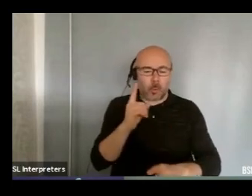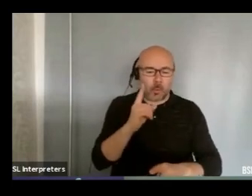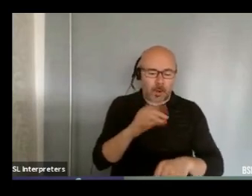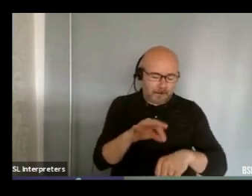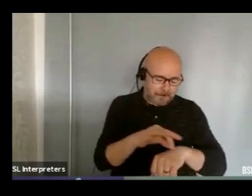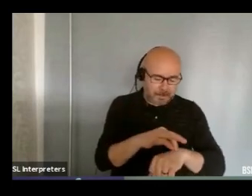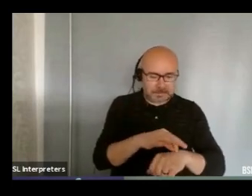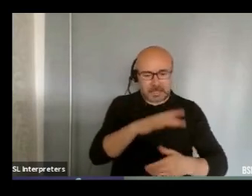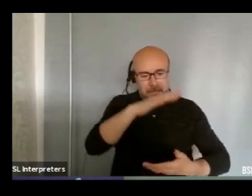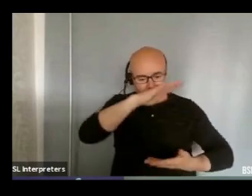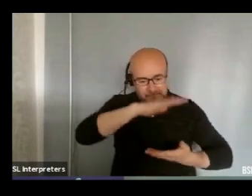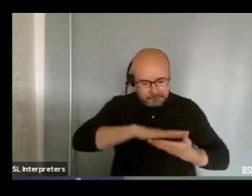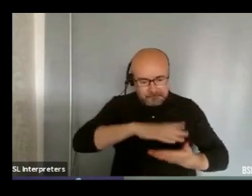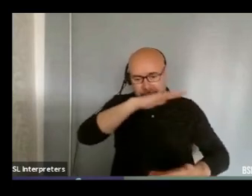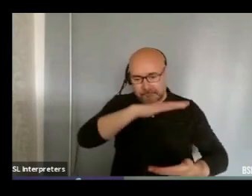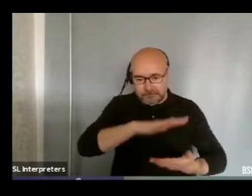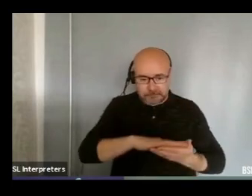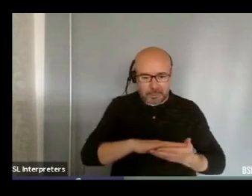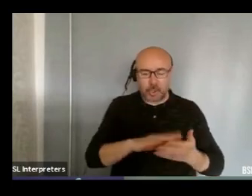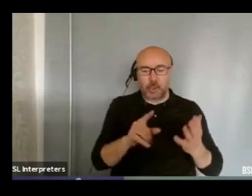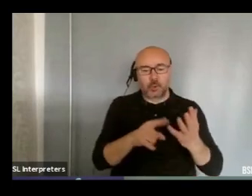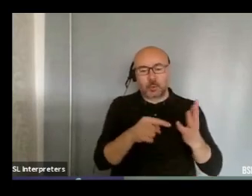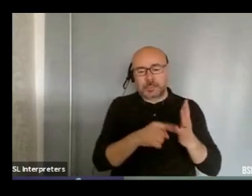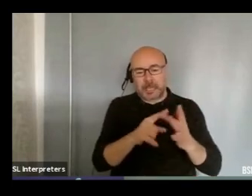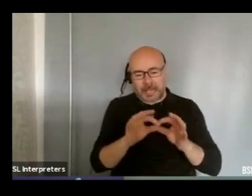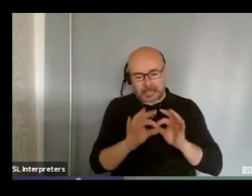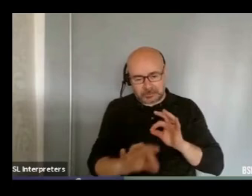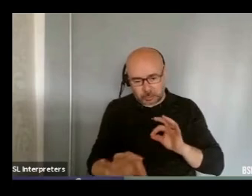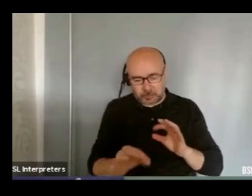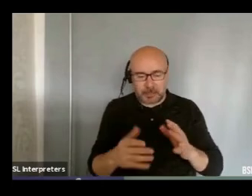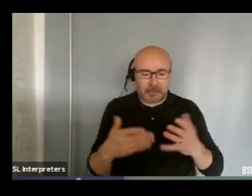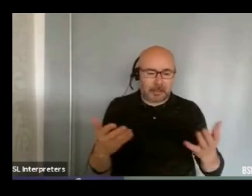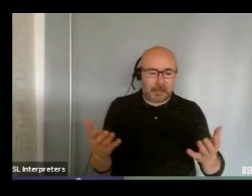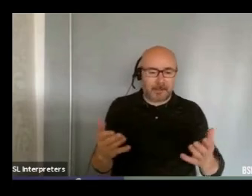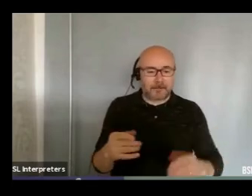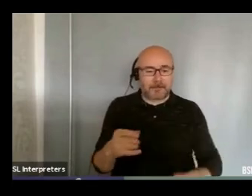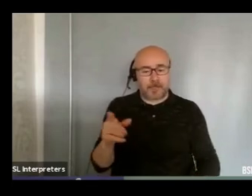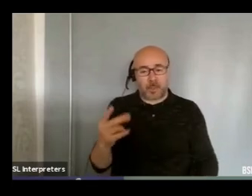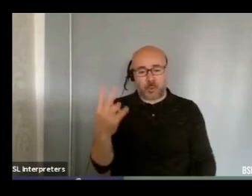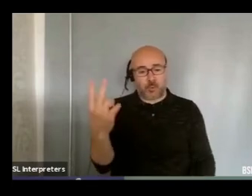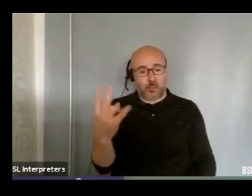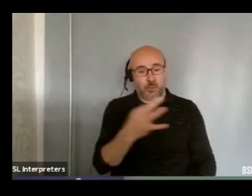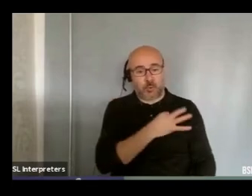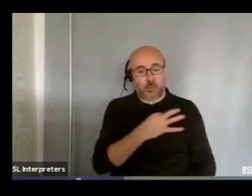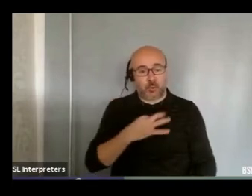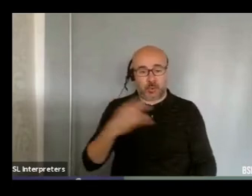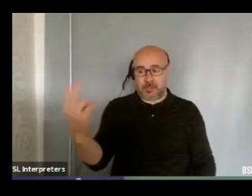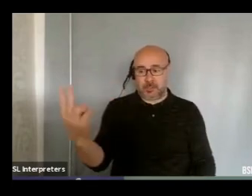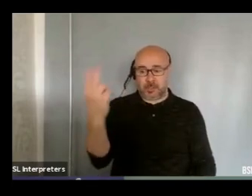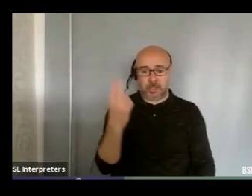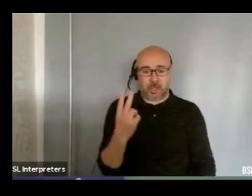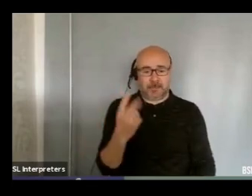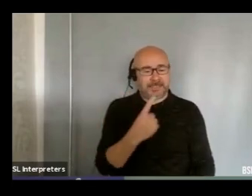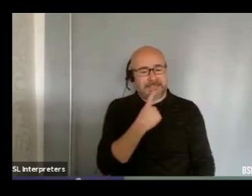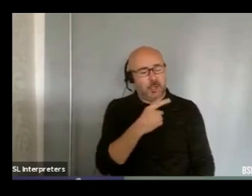tract bundles. And two of the doctors came up at the end and they said, you're talking about what matters to you, and you're talking about bundles. We